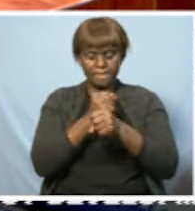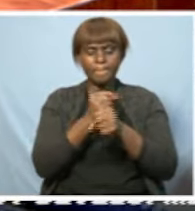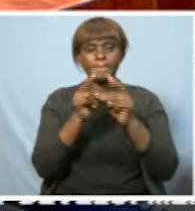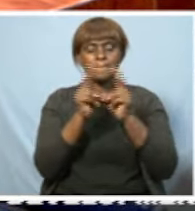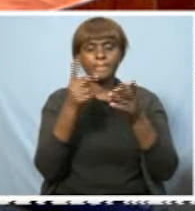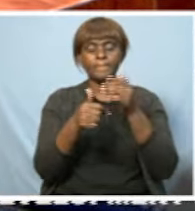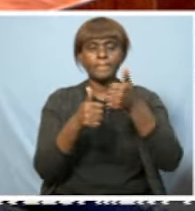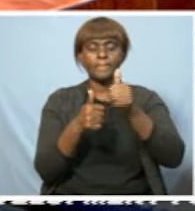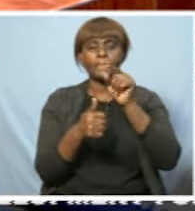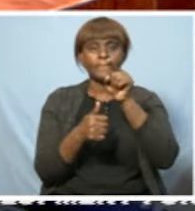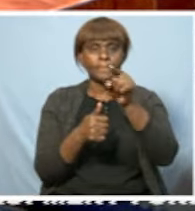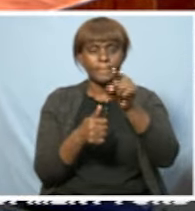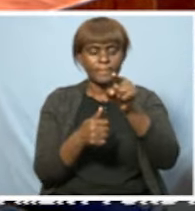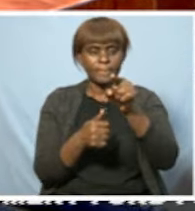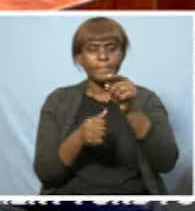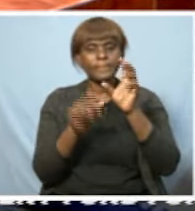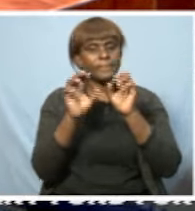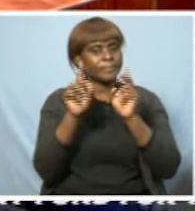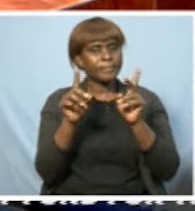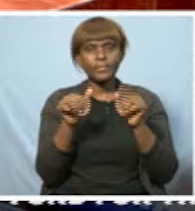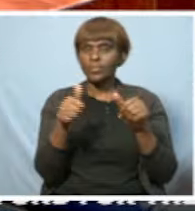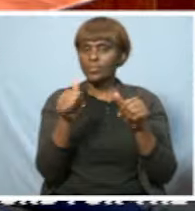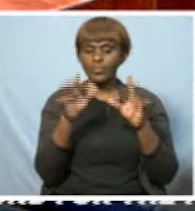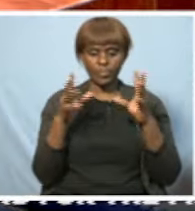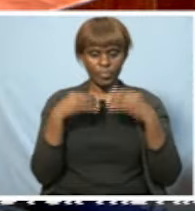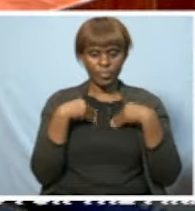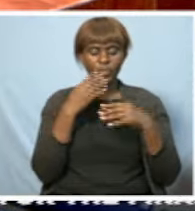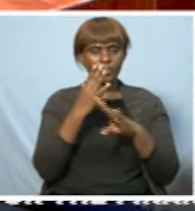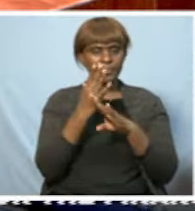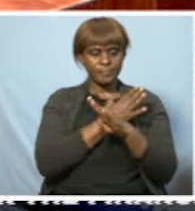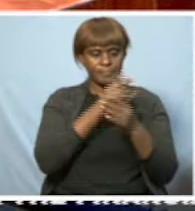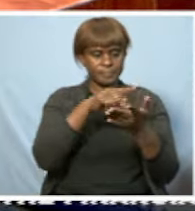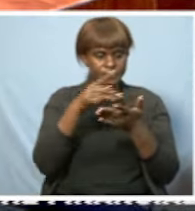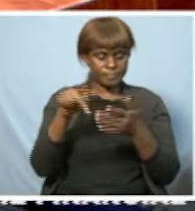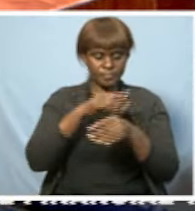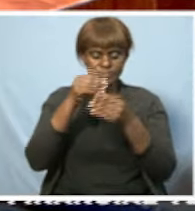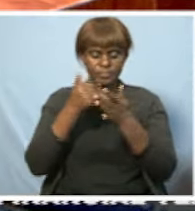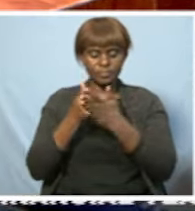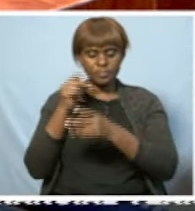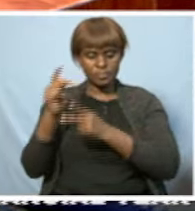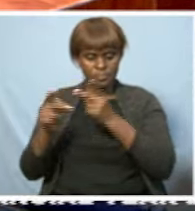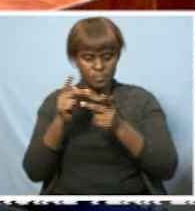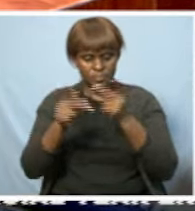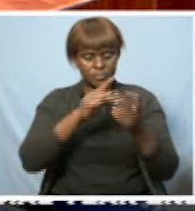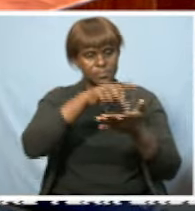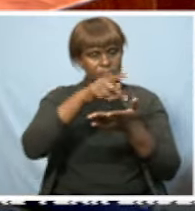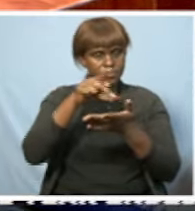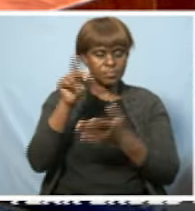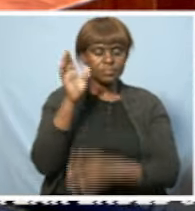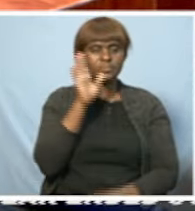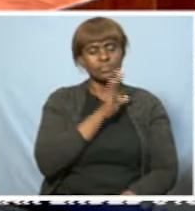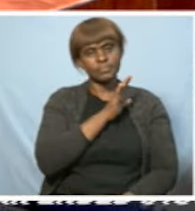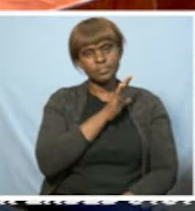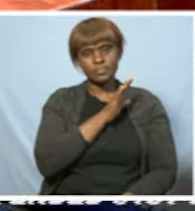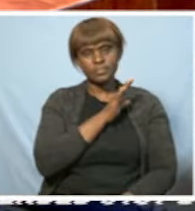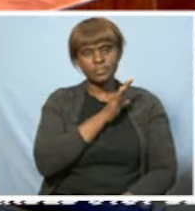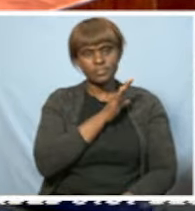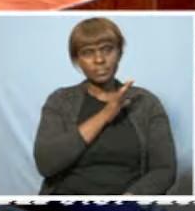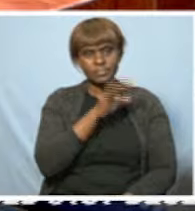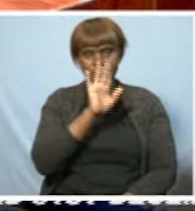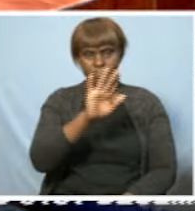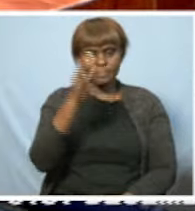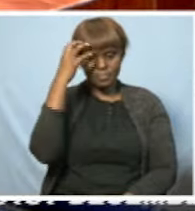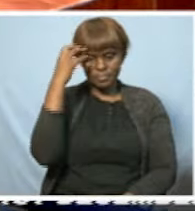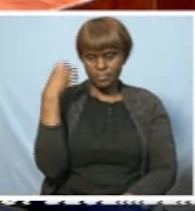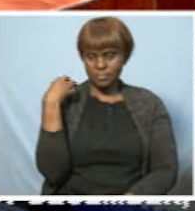you okay the payments before the whole process is paid? Does your